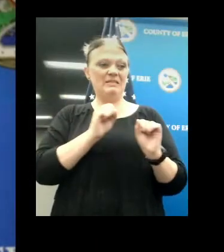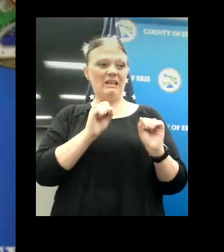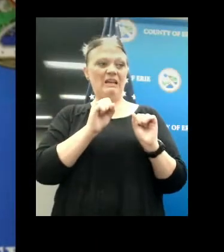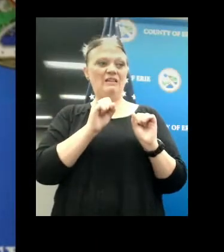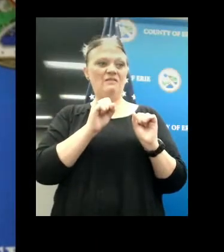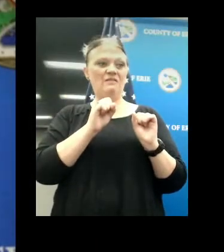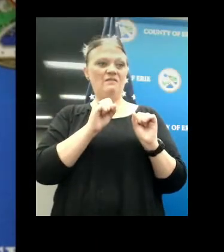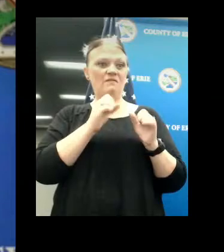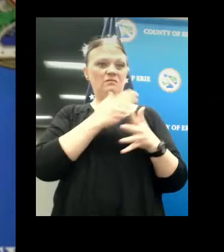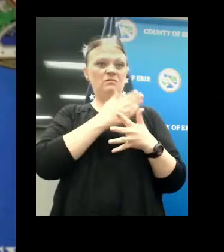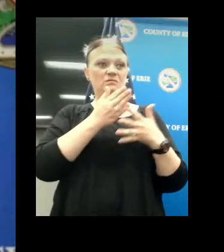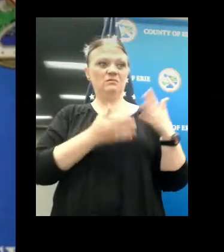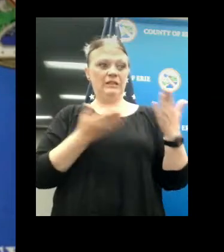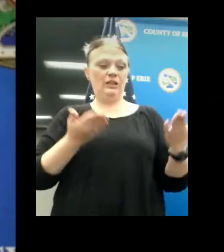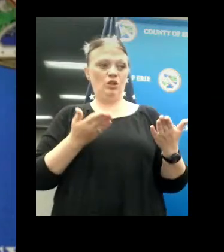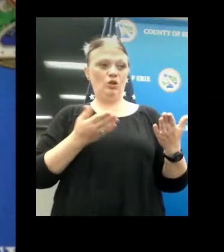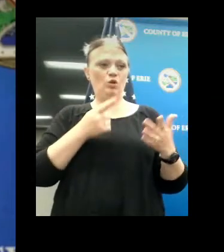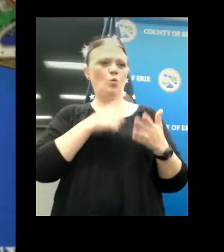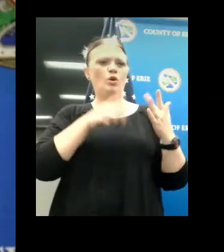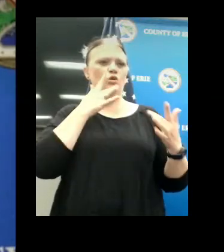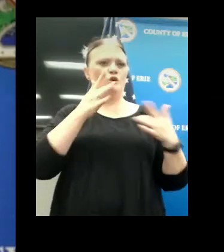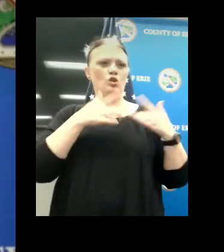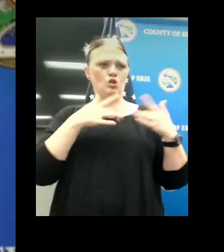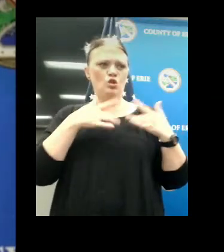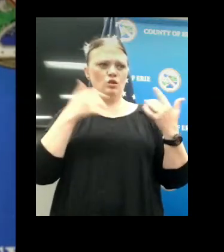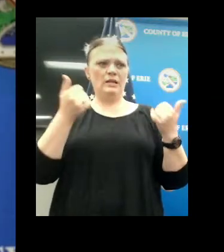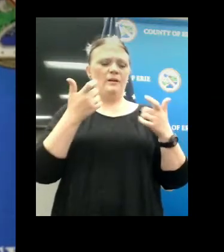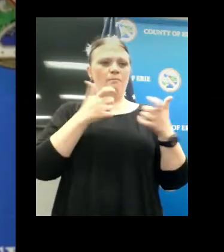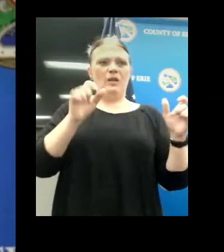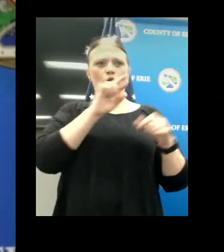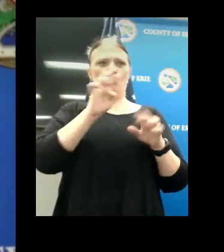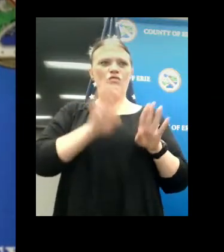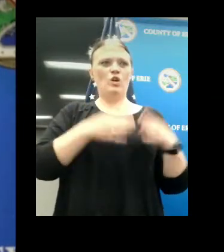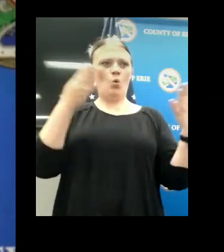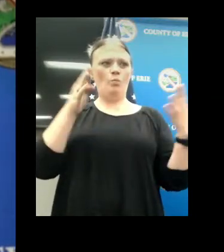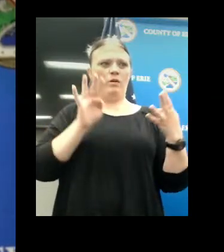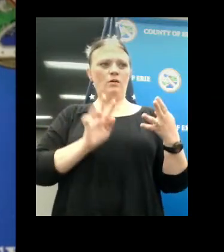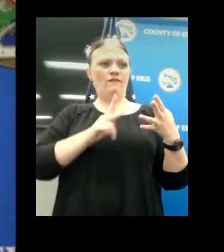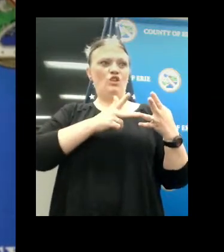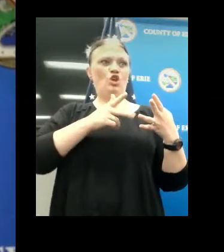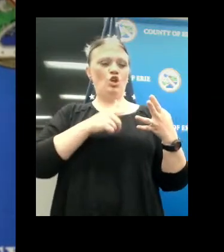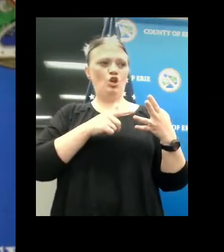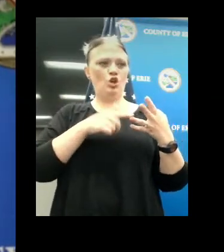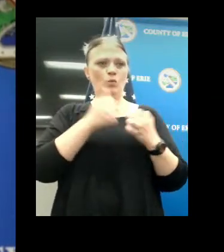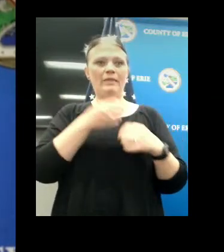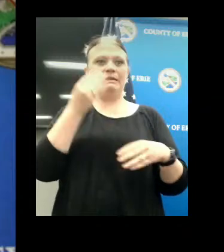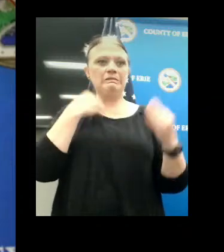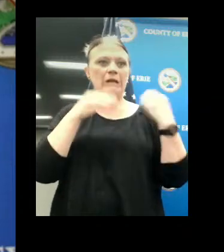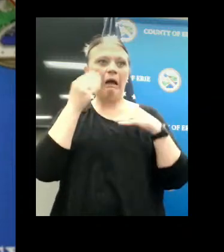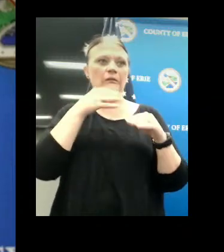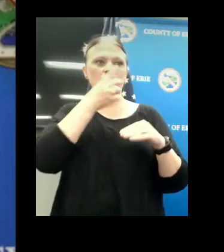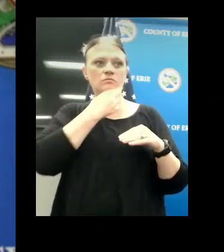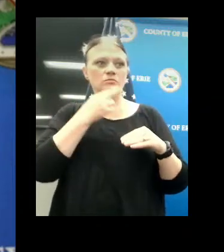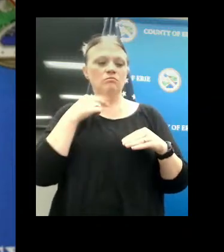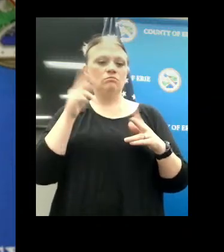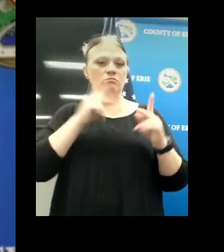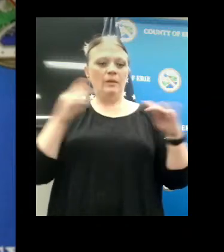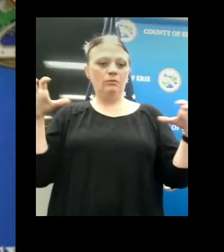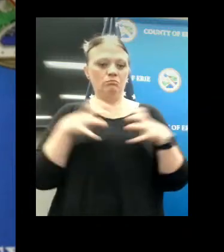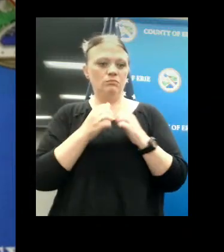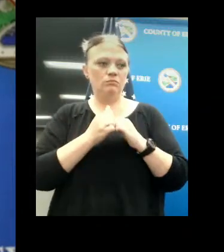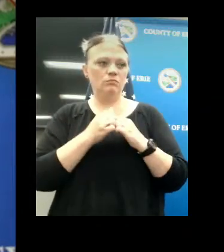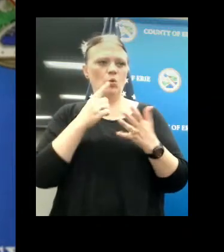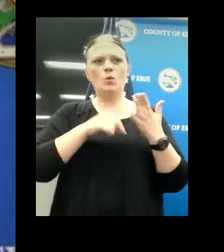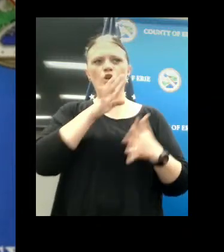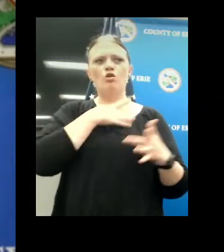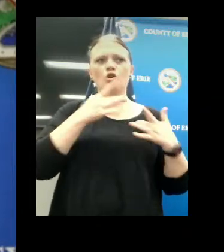in Erie County, what are your concerns as we are now in this bigger reopen phase of phase 3 with dining and a lot of people getting together? What are